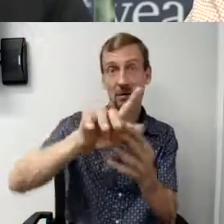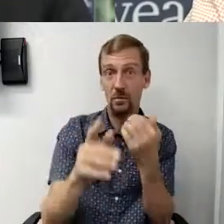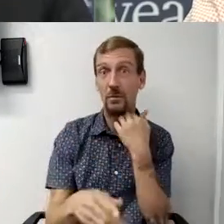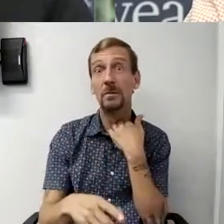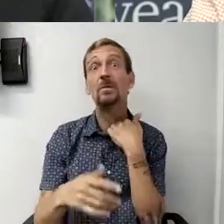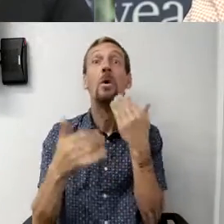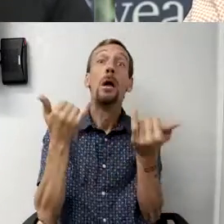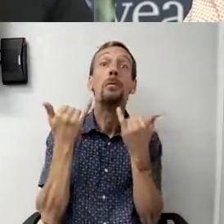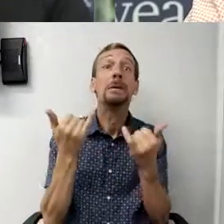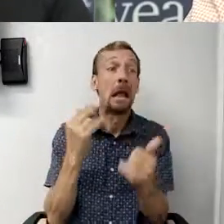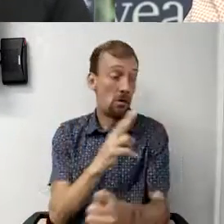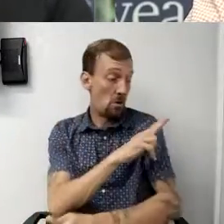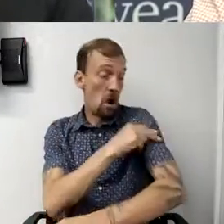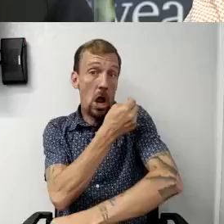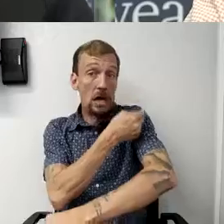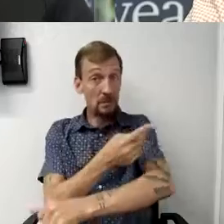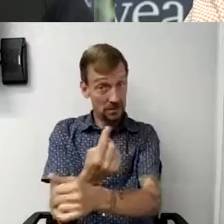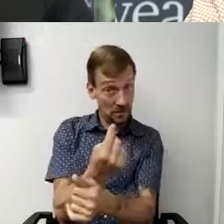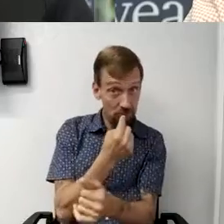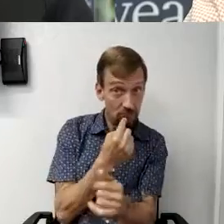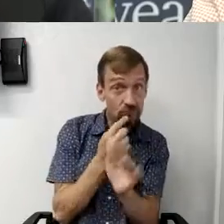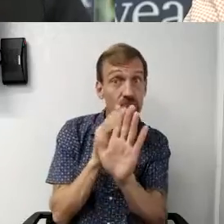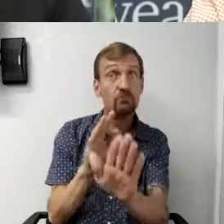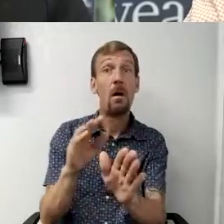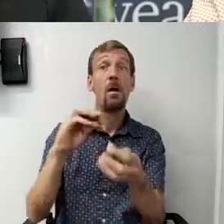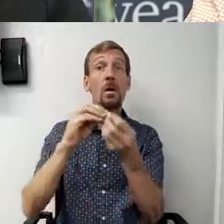So our census is at